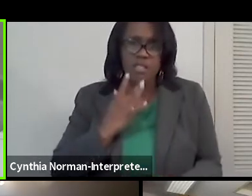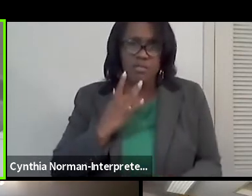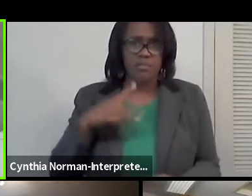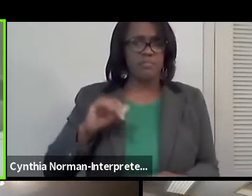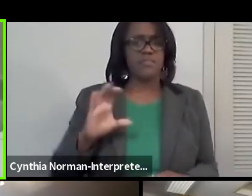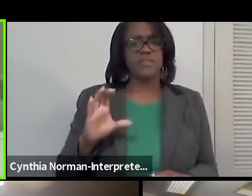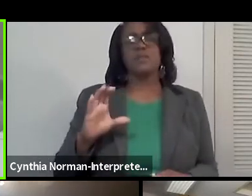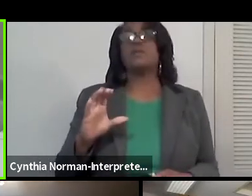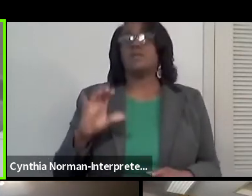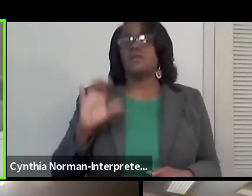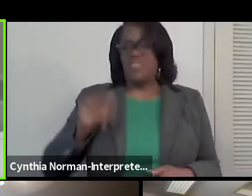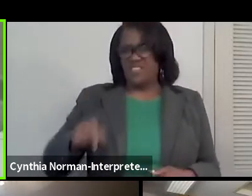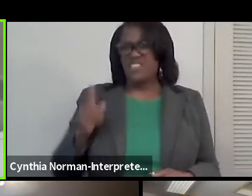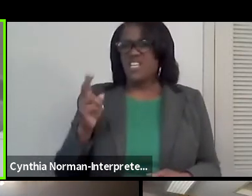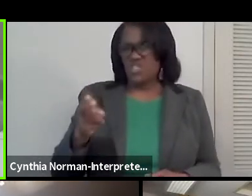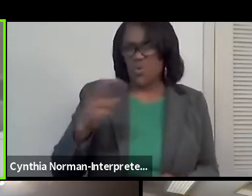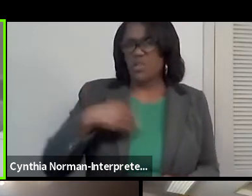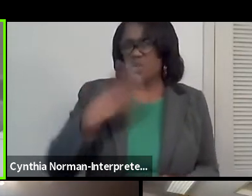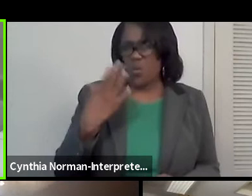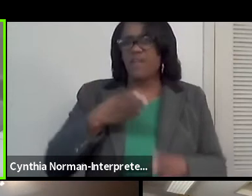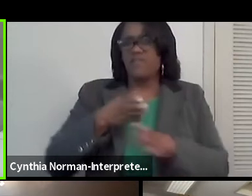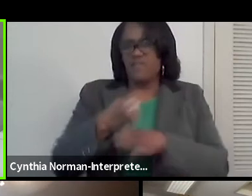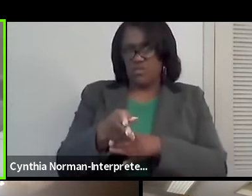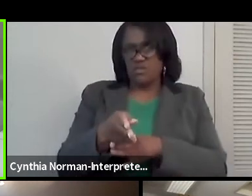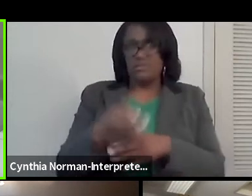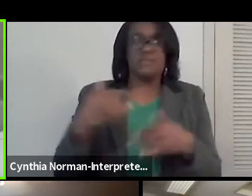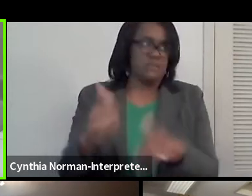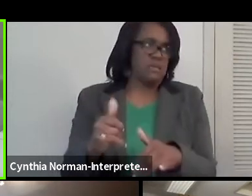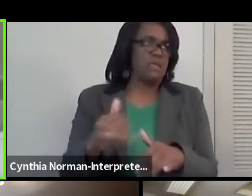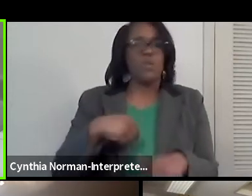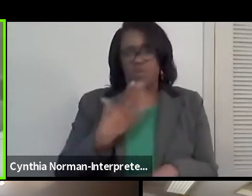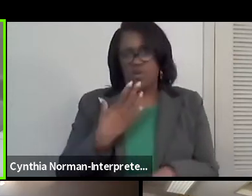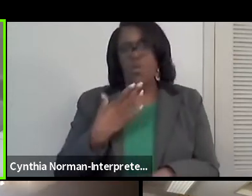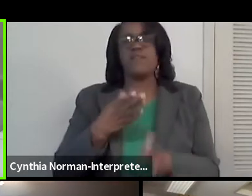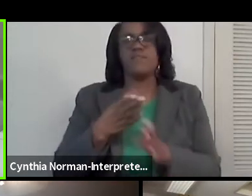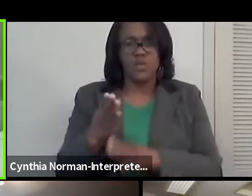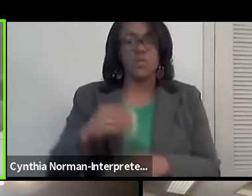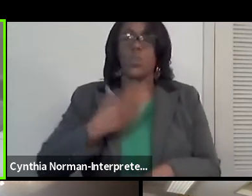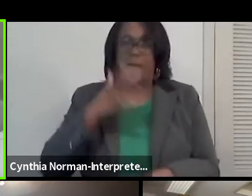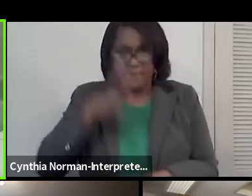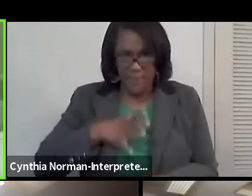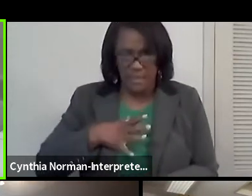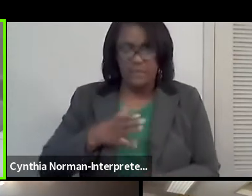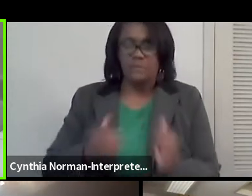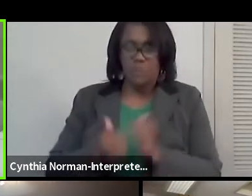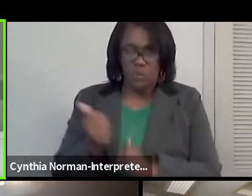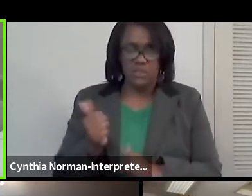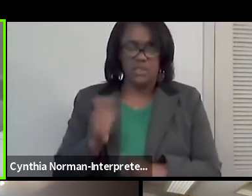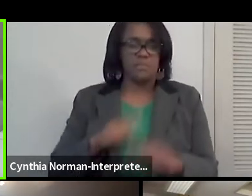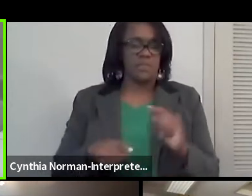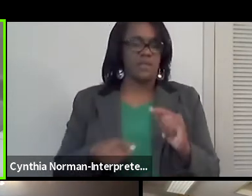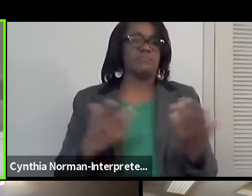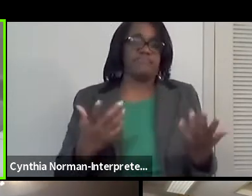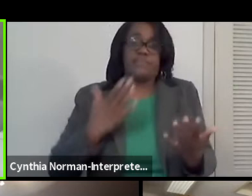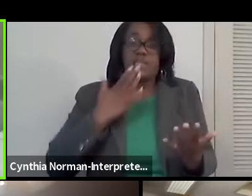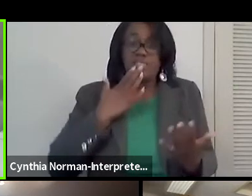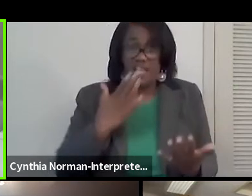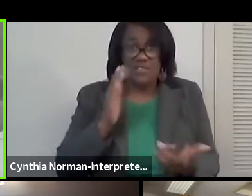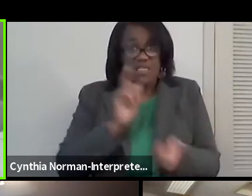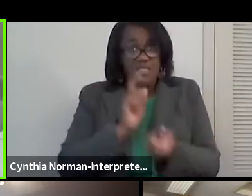a historically white field. It still is a very white field, white men mostly, but that is, you know, thankfully changing,